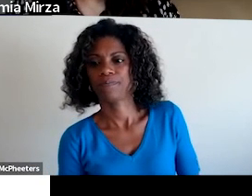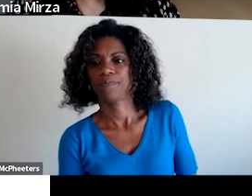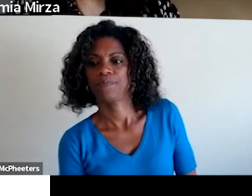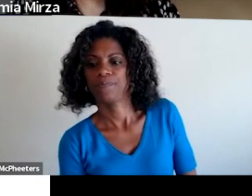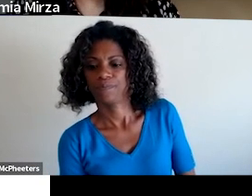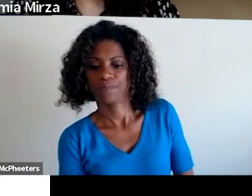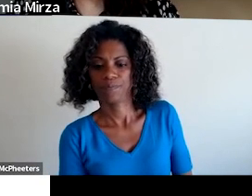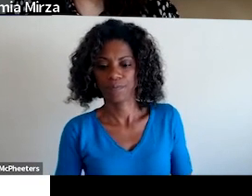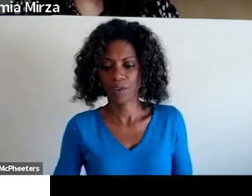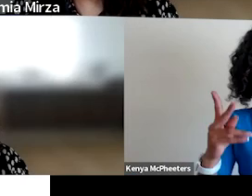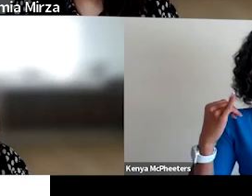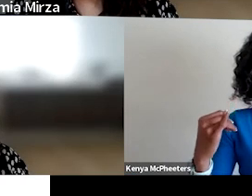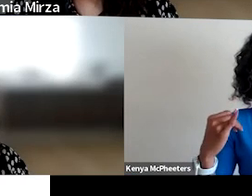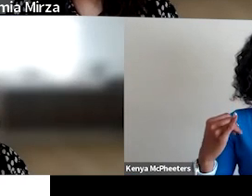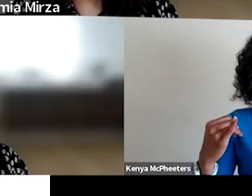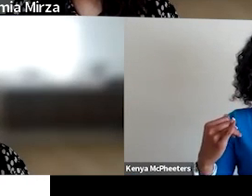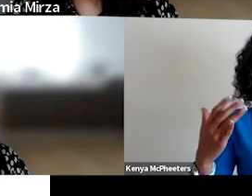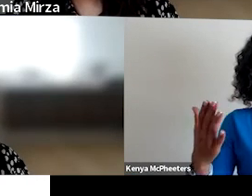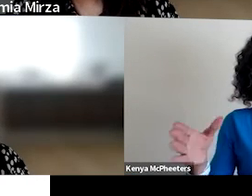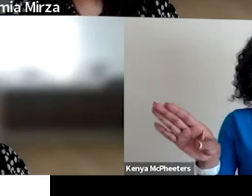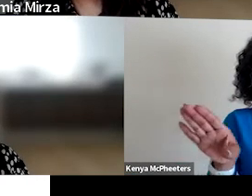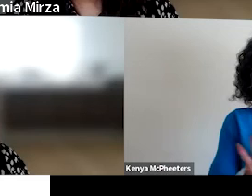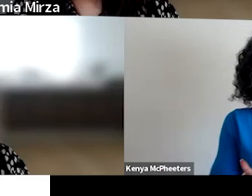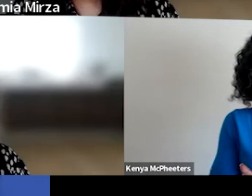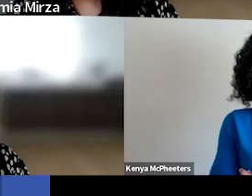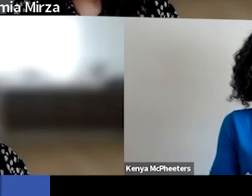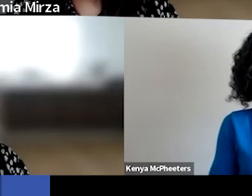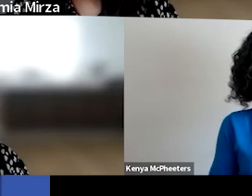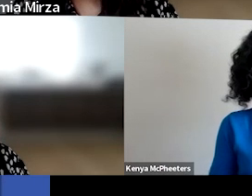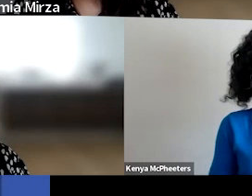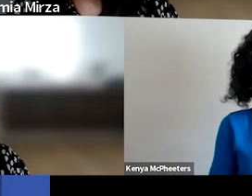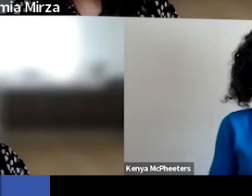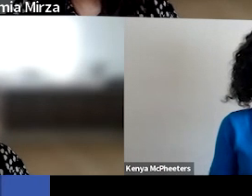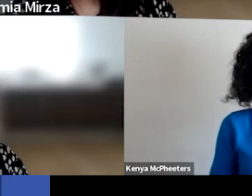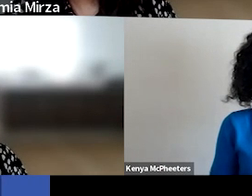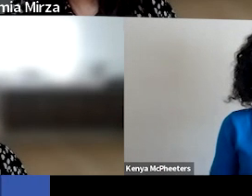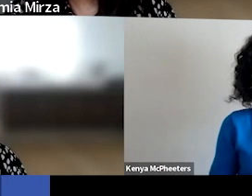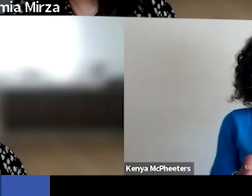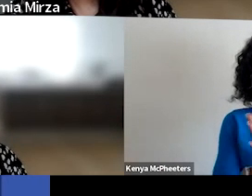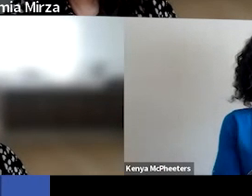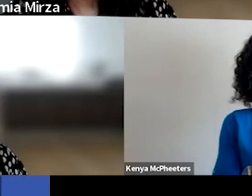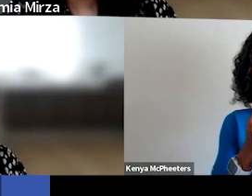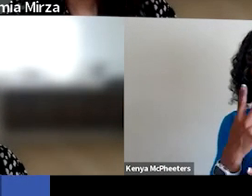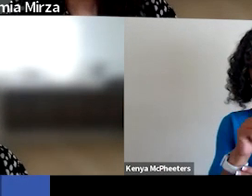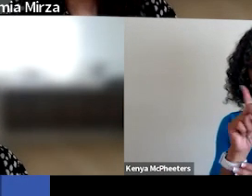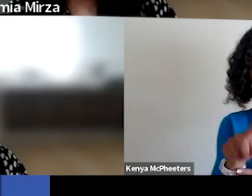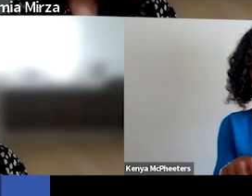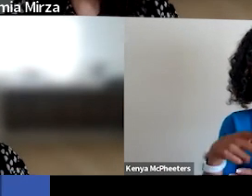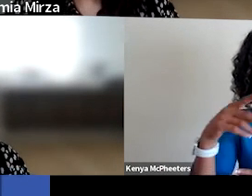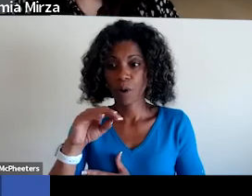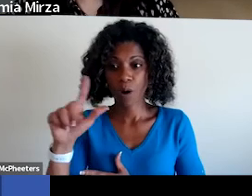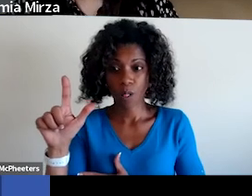So with that, let's close out with a couple of quick questions for you all. We want to do another poll